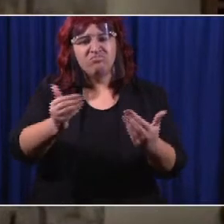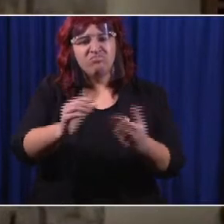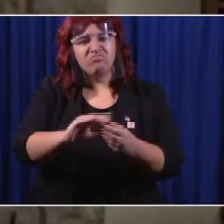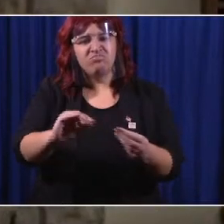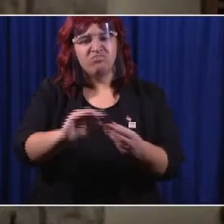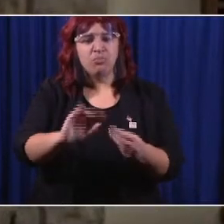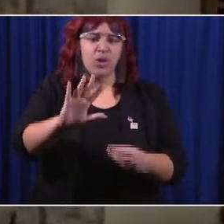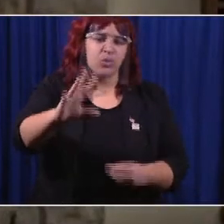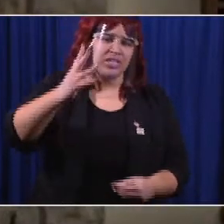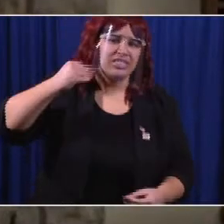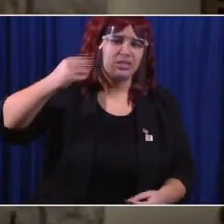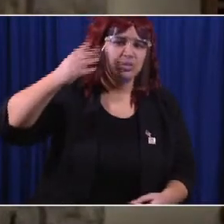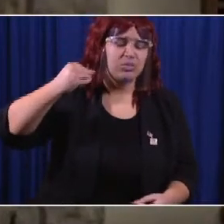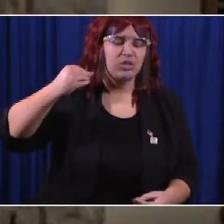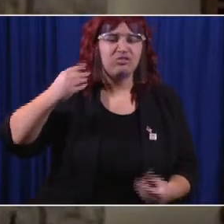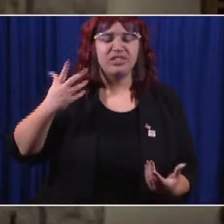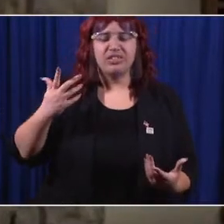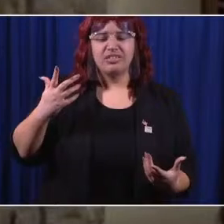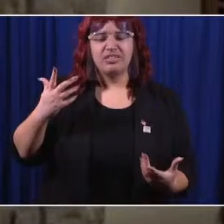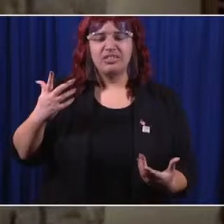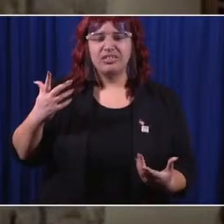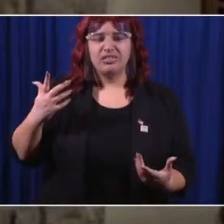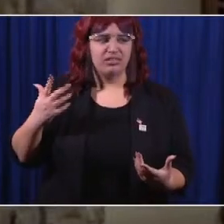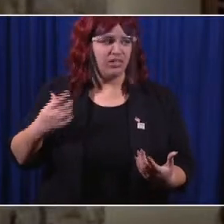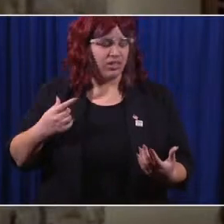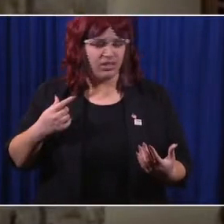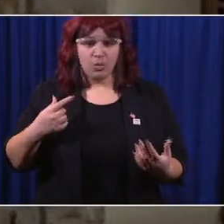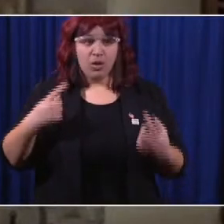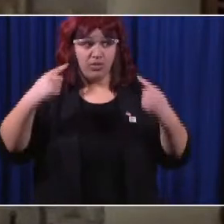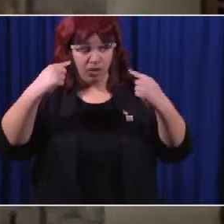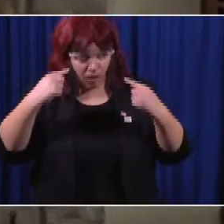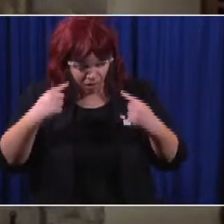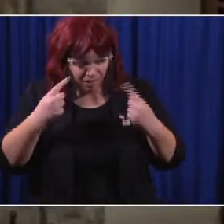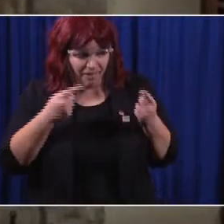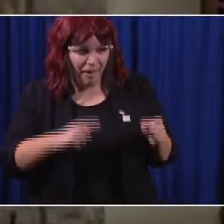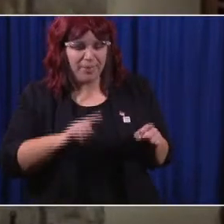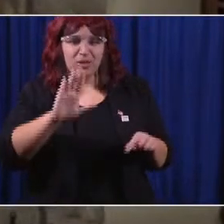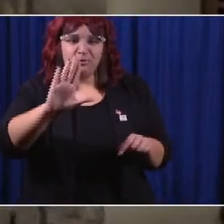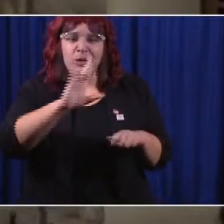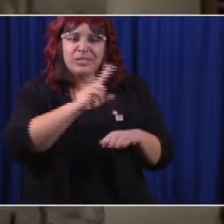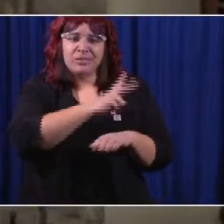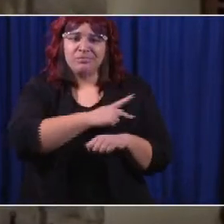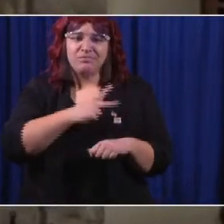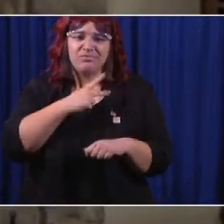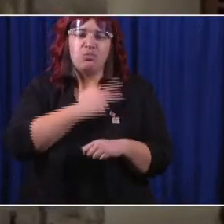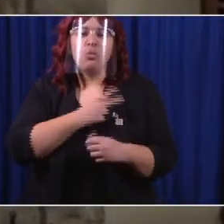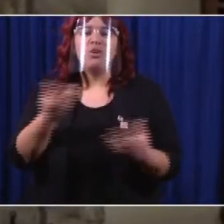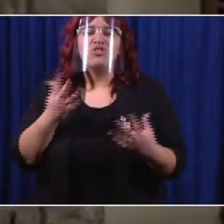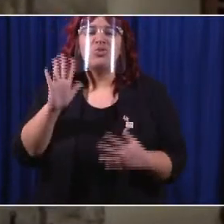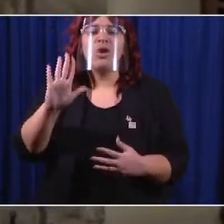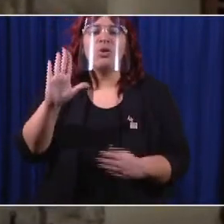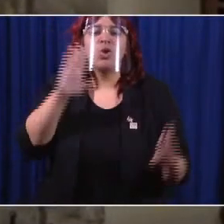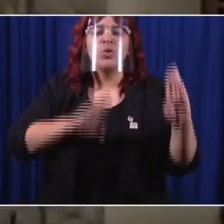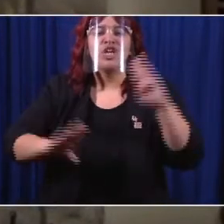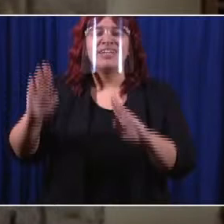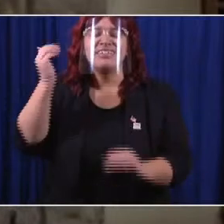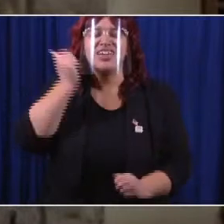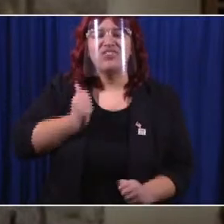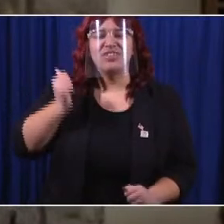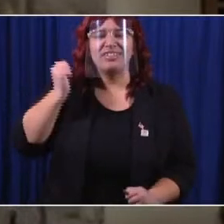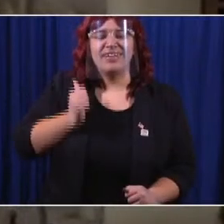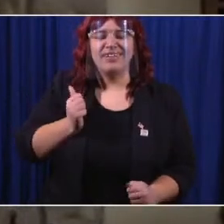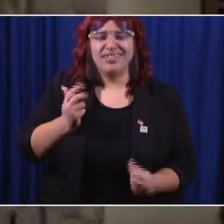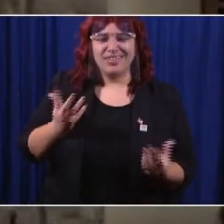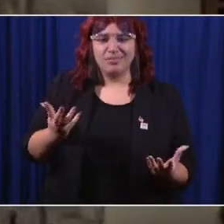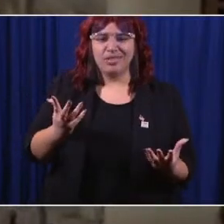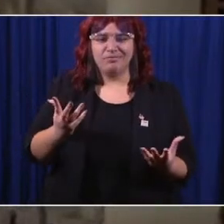as far as your patients and what you worry about every day? I I mean, I would just maybe before you answer that, I would just kind